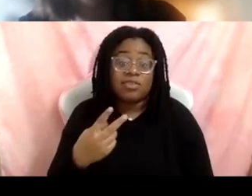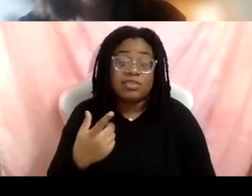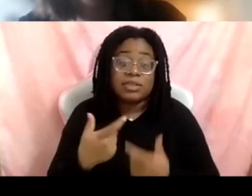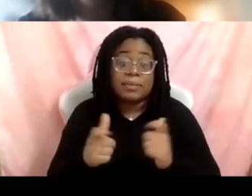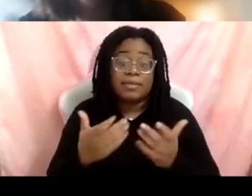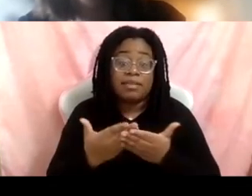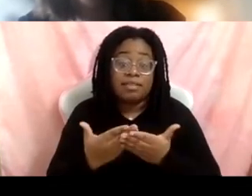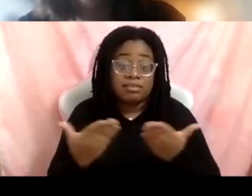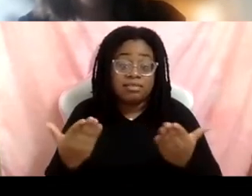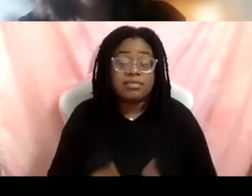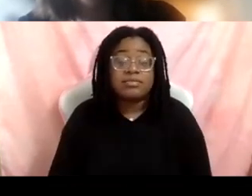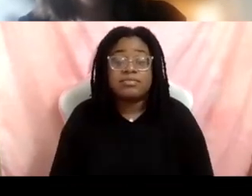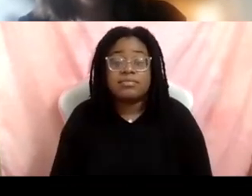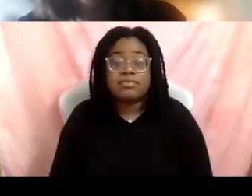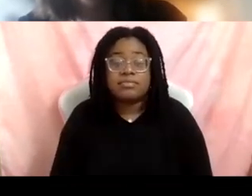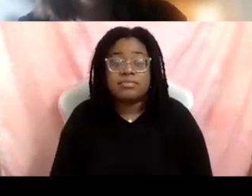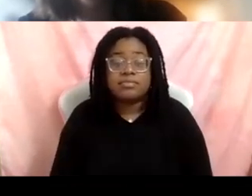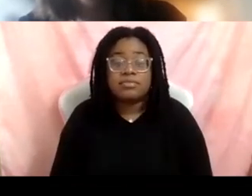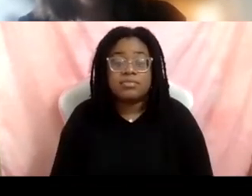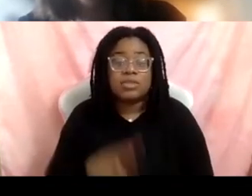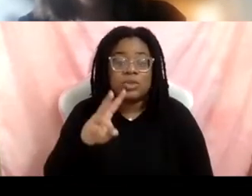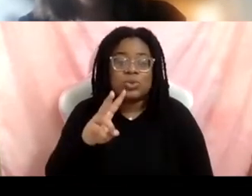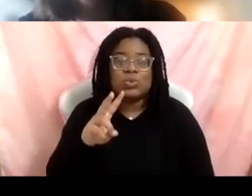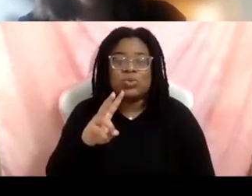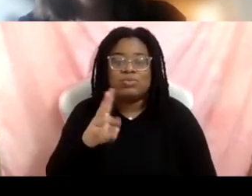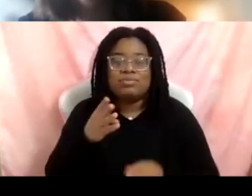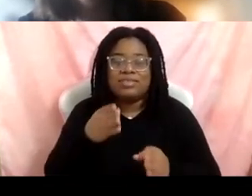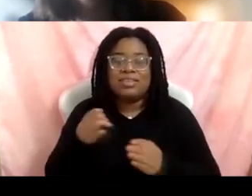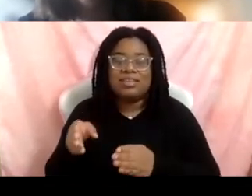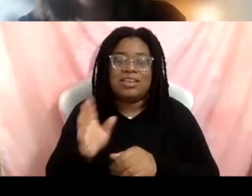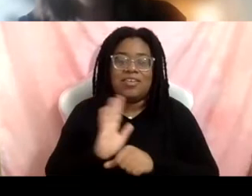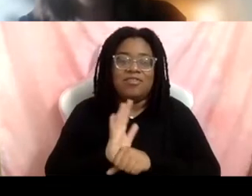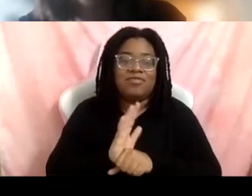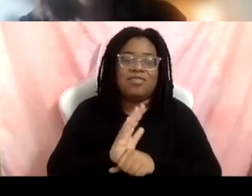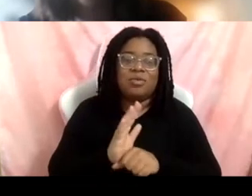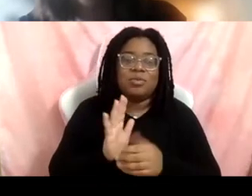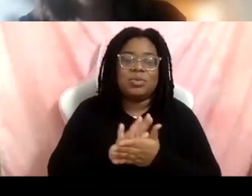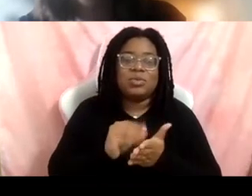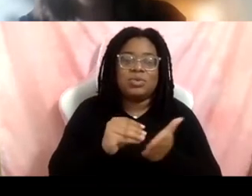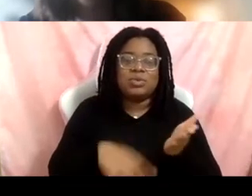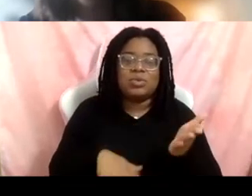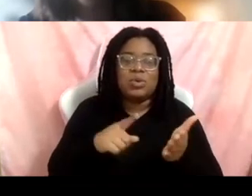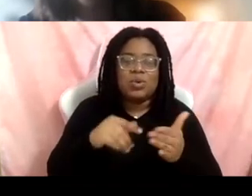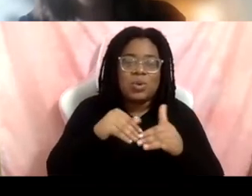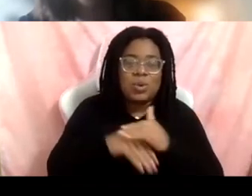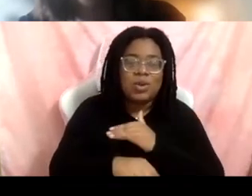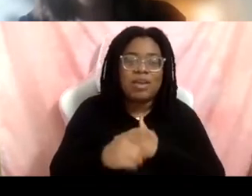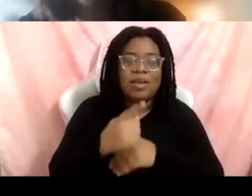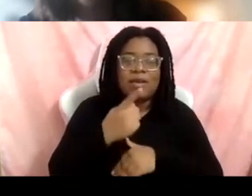also, I feel like there's two sides to the coin, right? There's the film school students, and then also you have to think that you got into this film school because